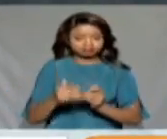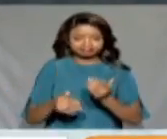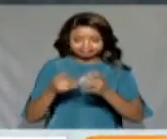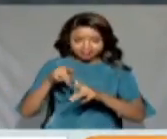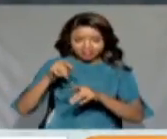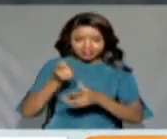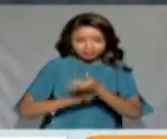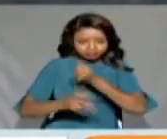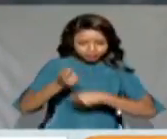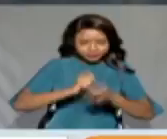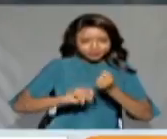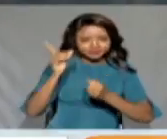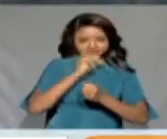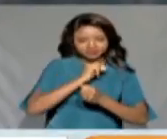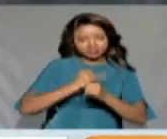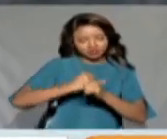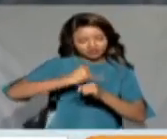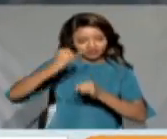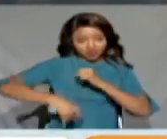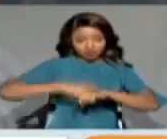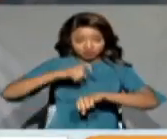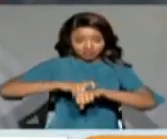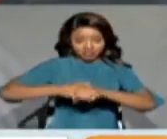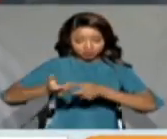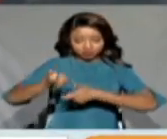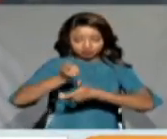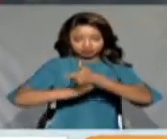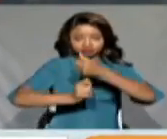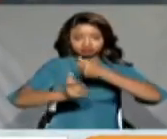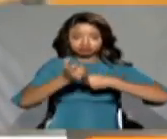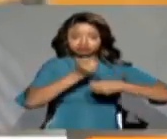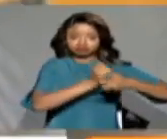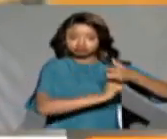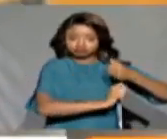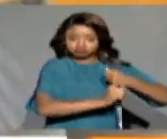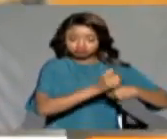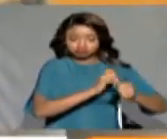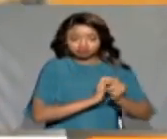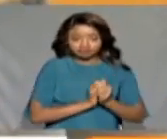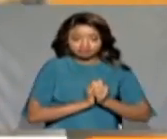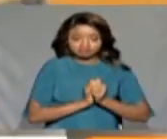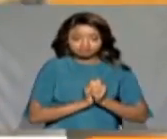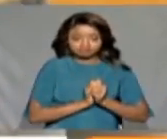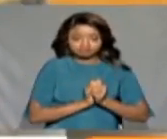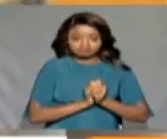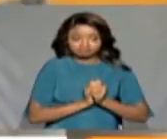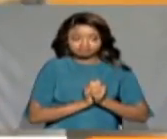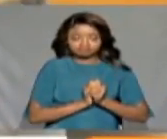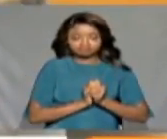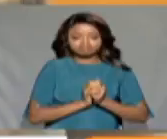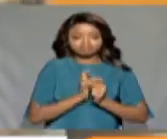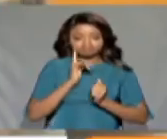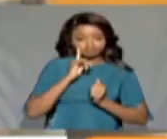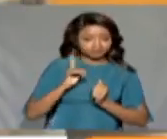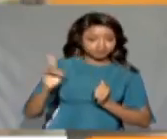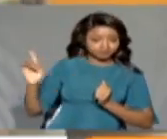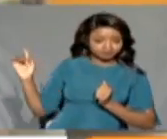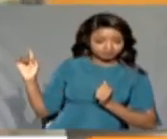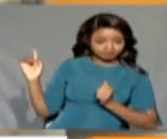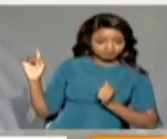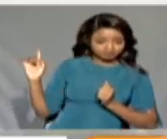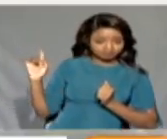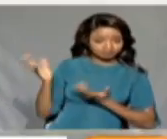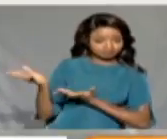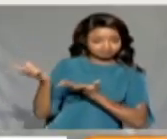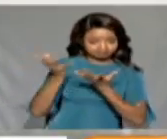water, setting the stage for the final moments of the retrieval exercise. Cranes that would eventually lift the car from the ocean were brought